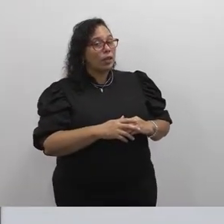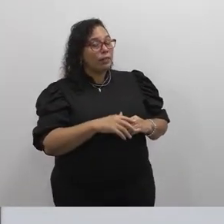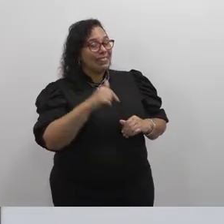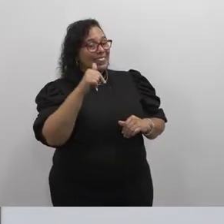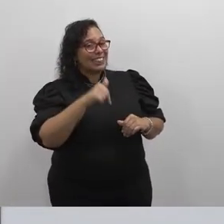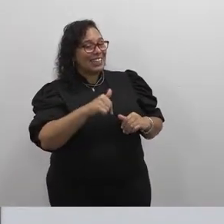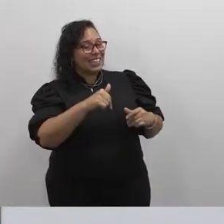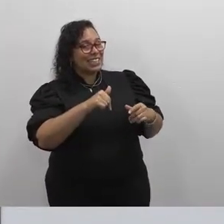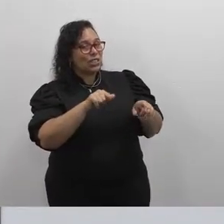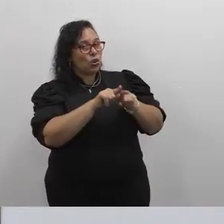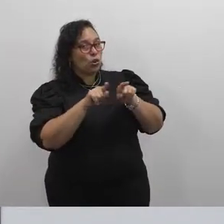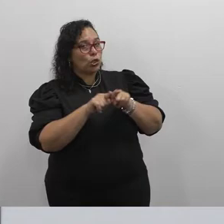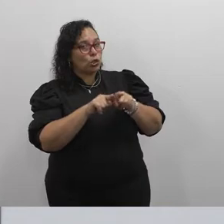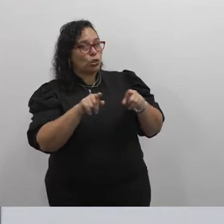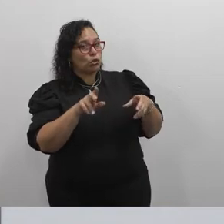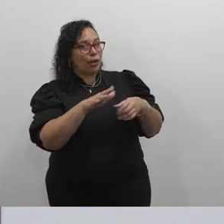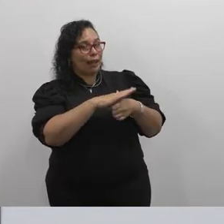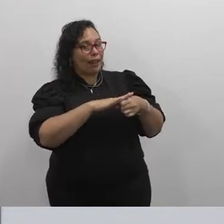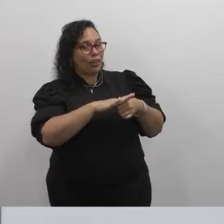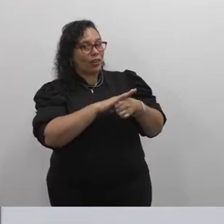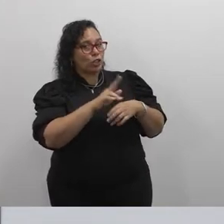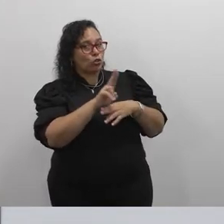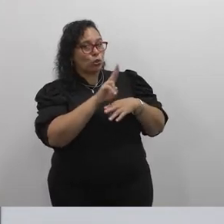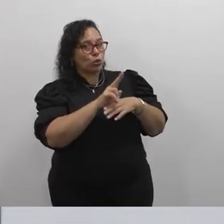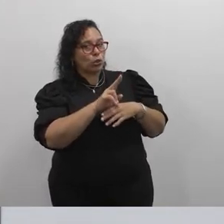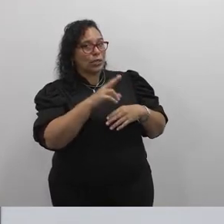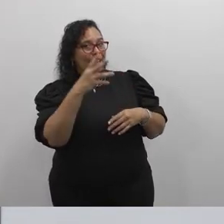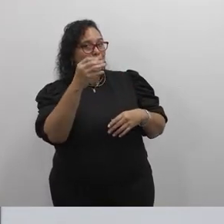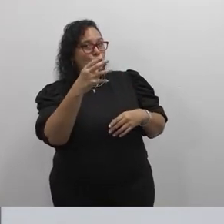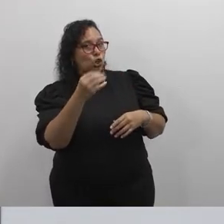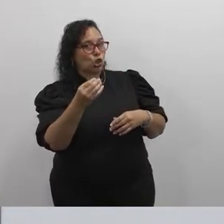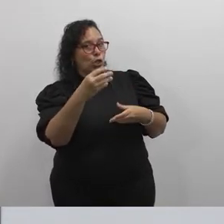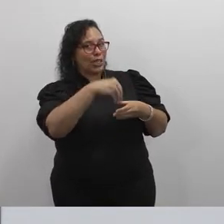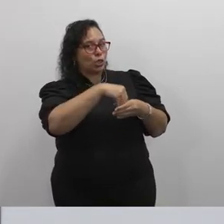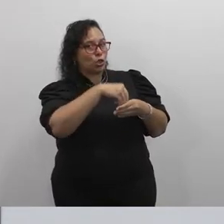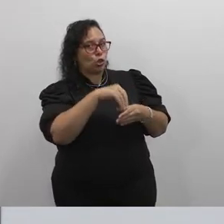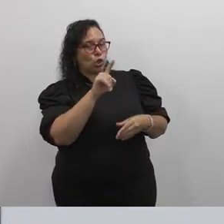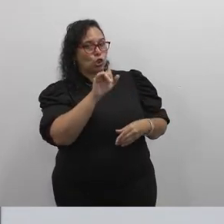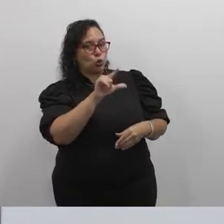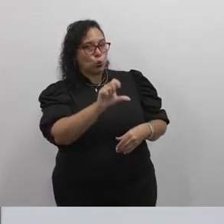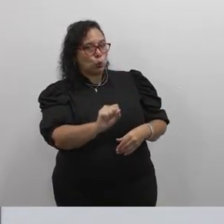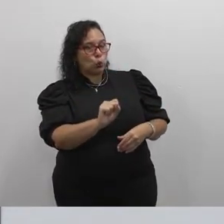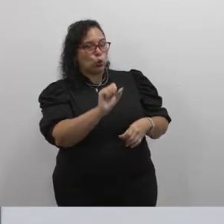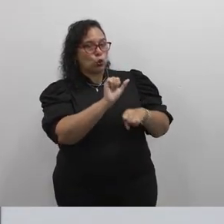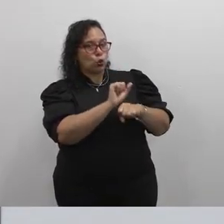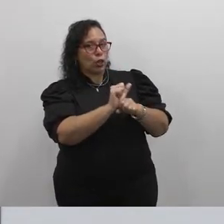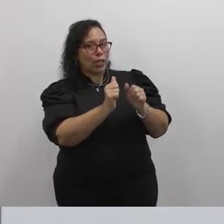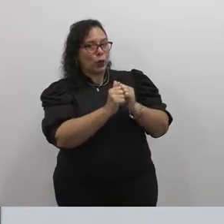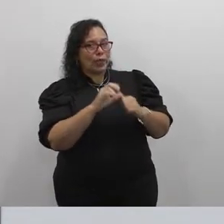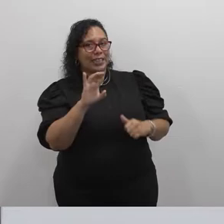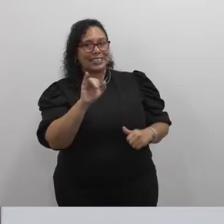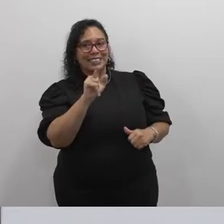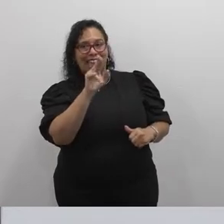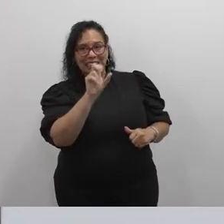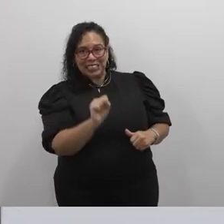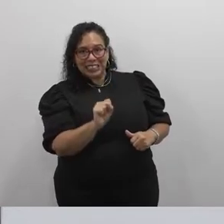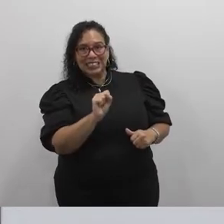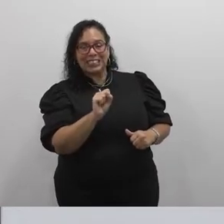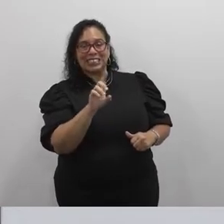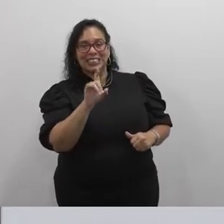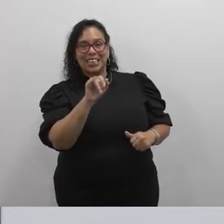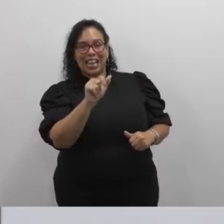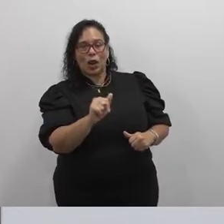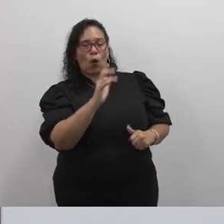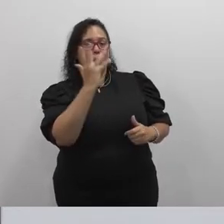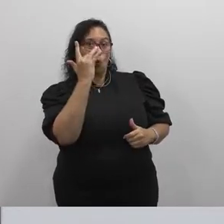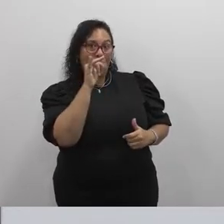that utilizes external tools as well as internal tools. So working with census data, we go back to why the census data